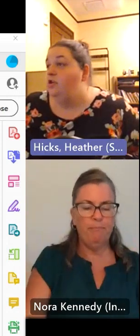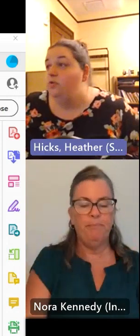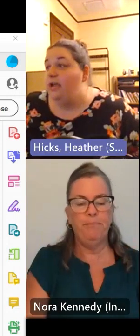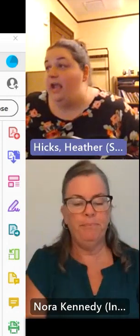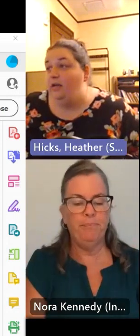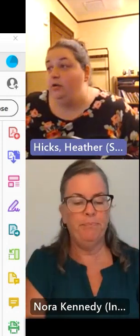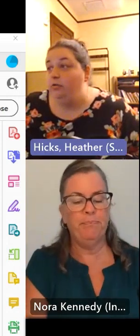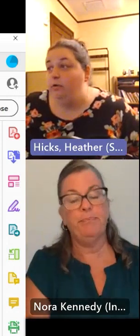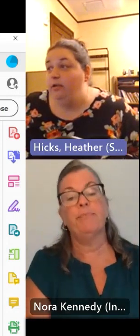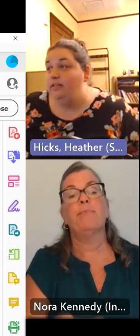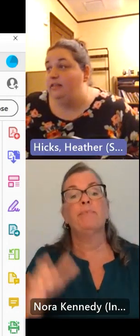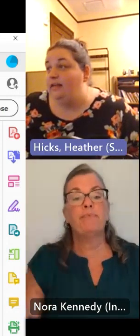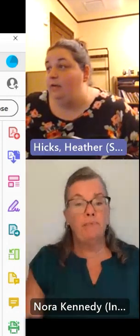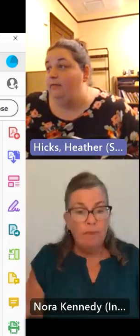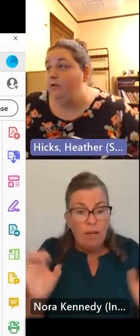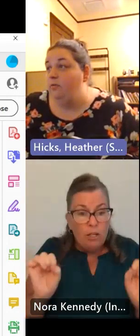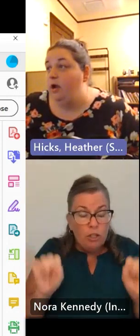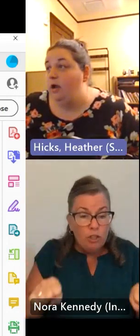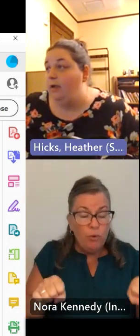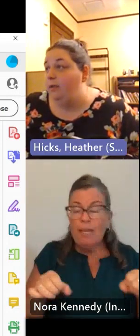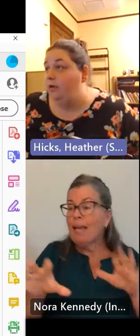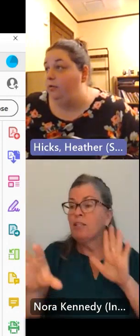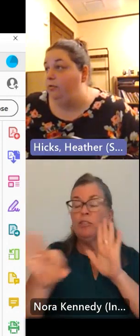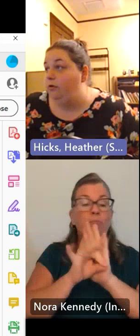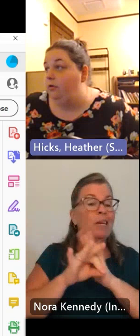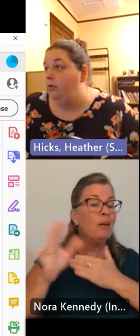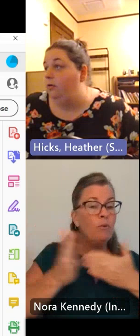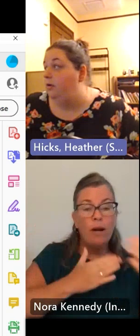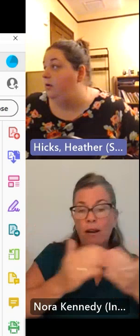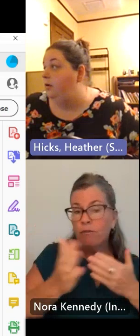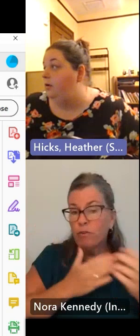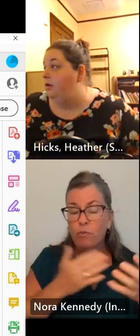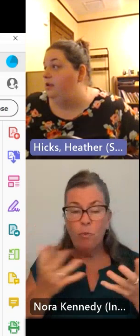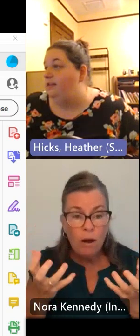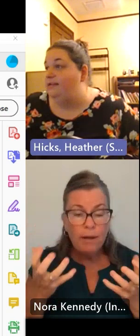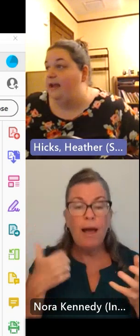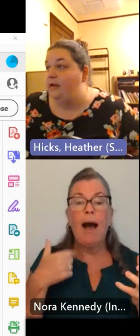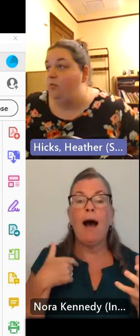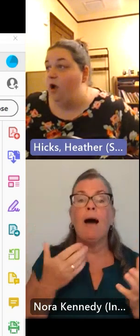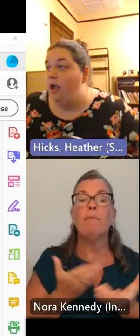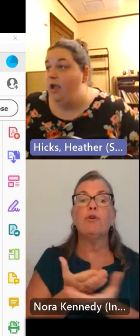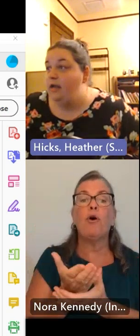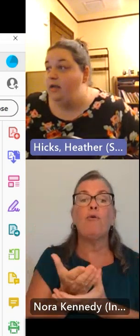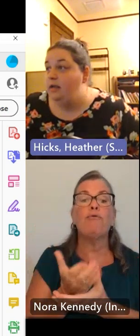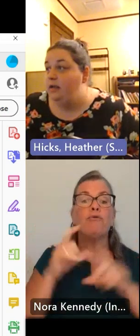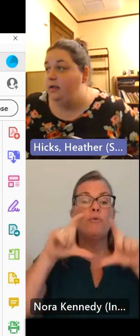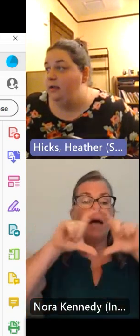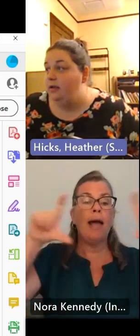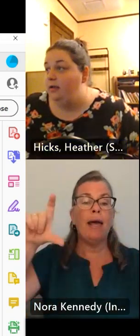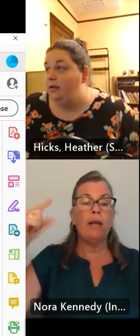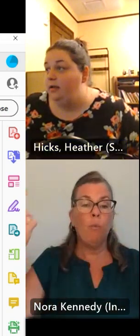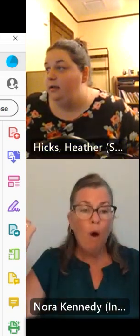So you can go through and select however you want. I'm going to go through and do, this is heading 1.